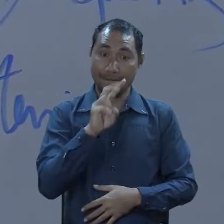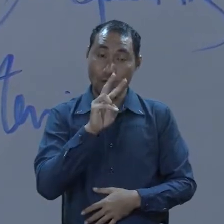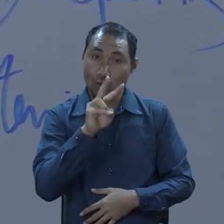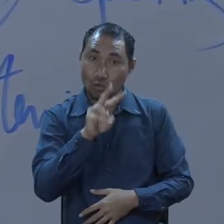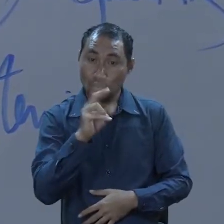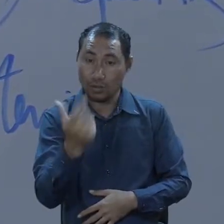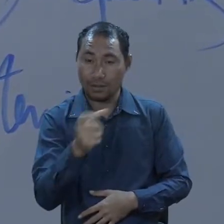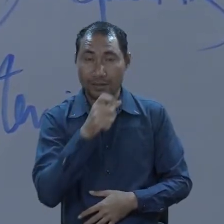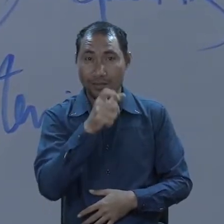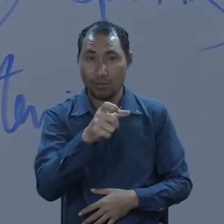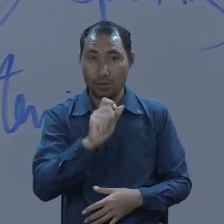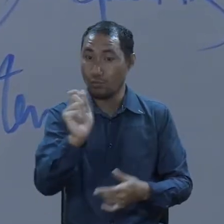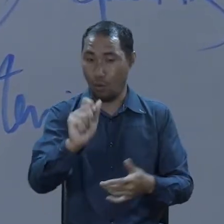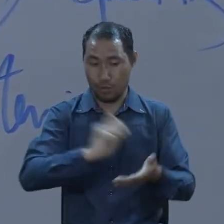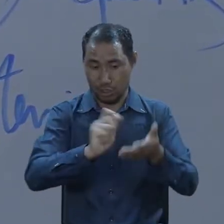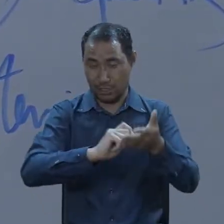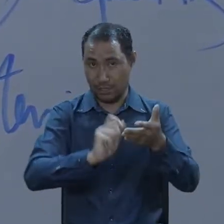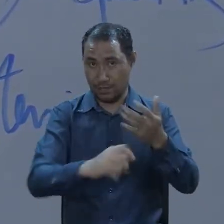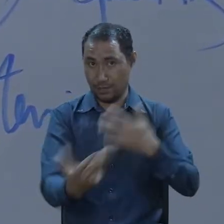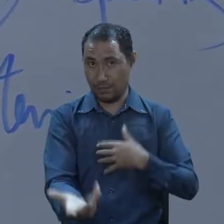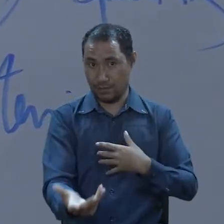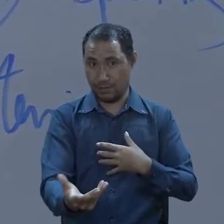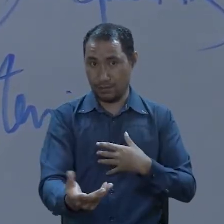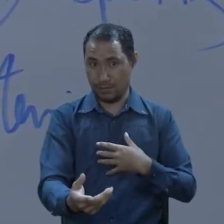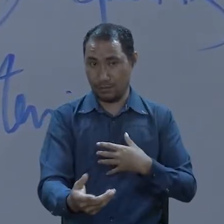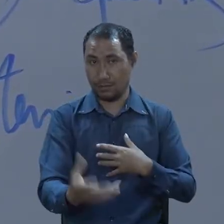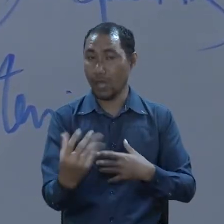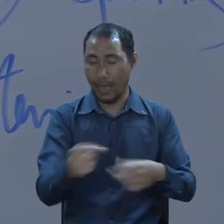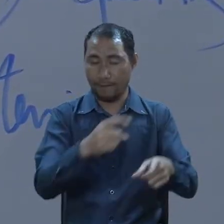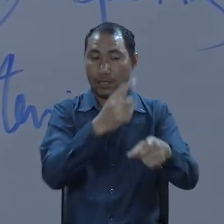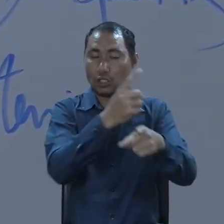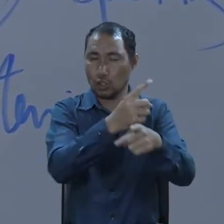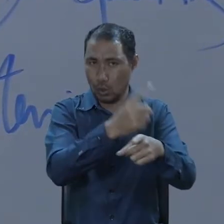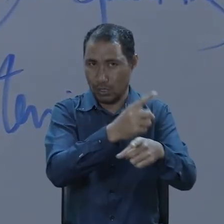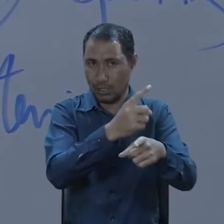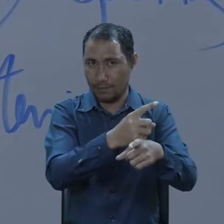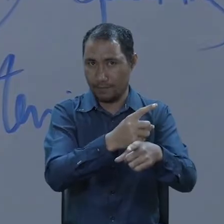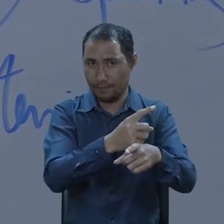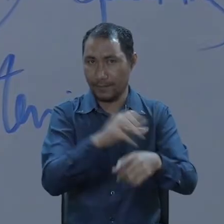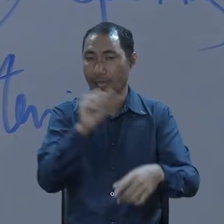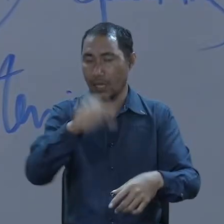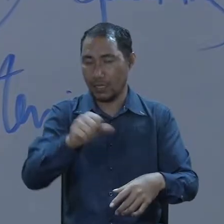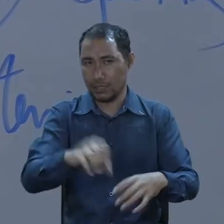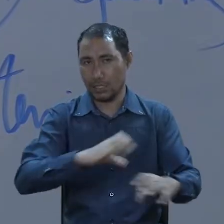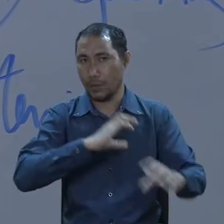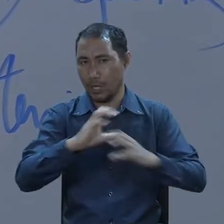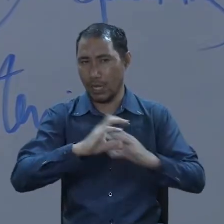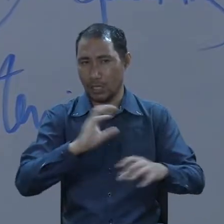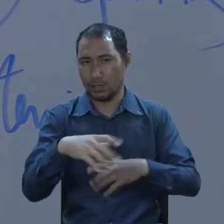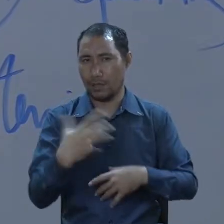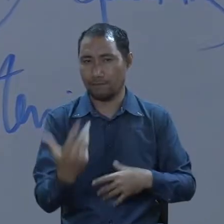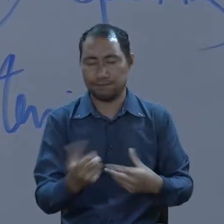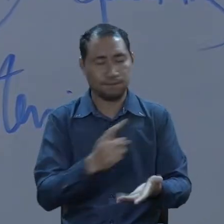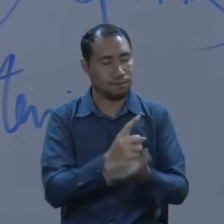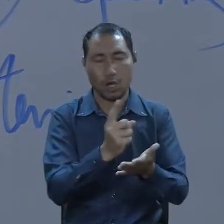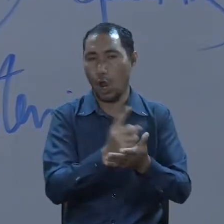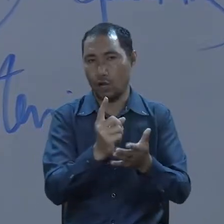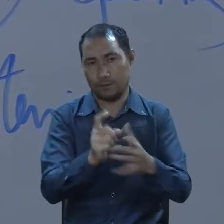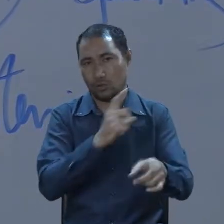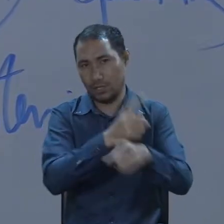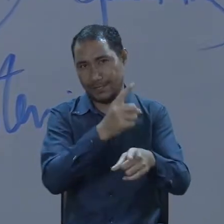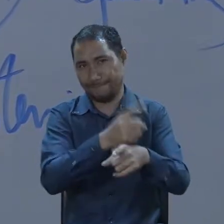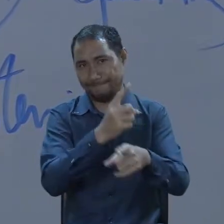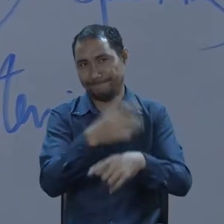end. So if you look at the words that I wrote down, you have talking. Yes, communication has a